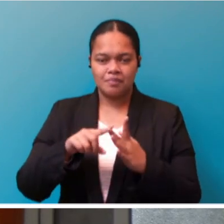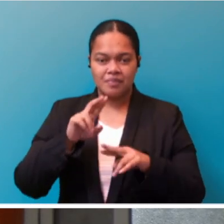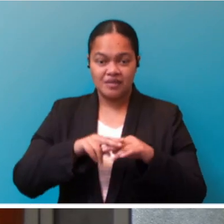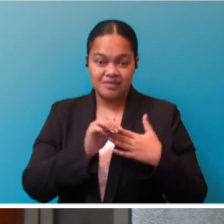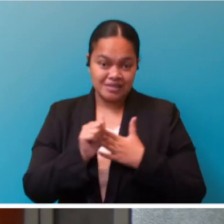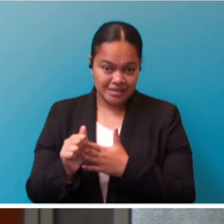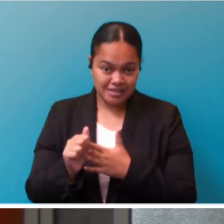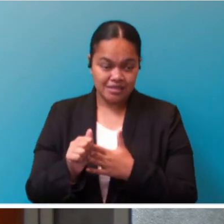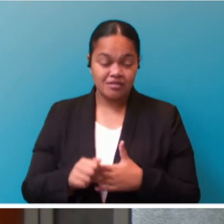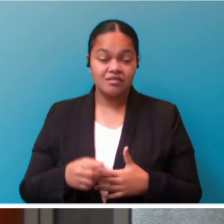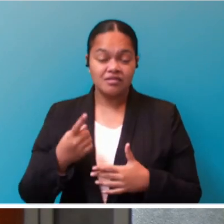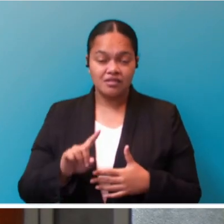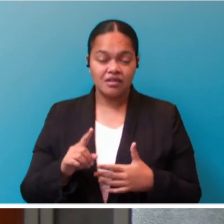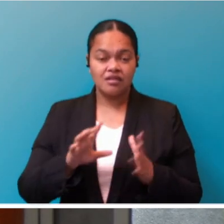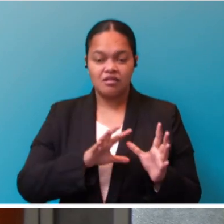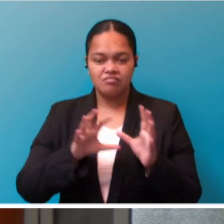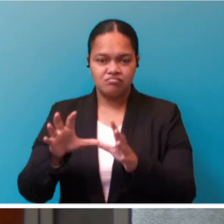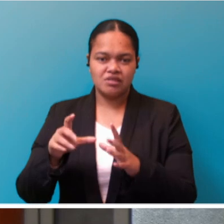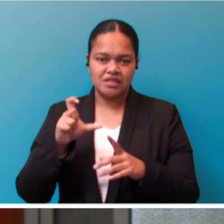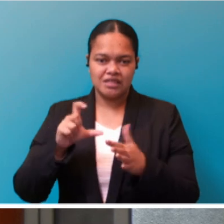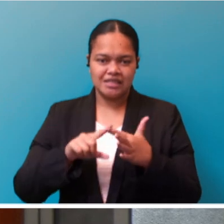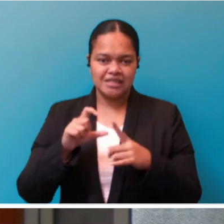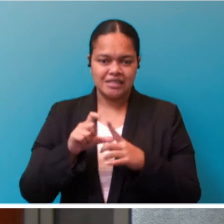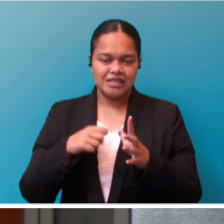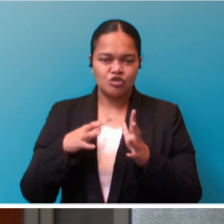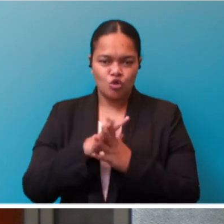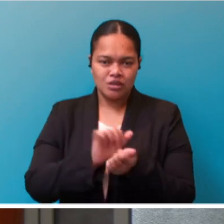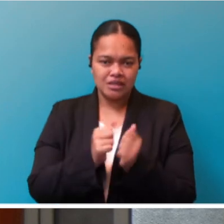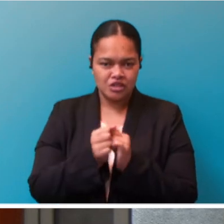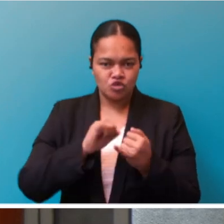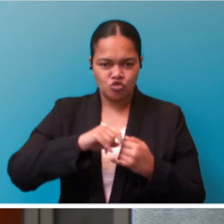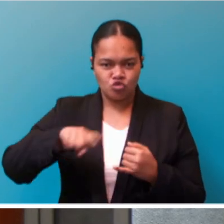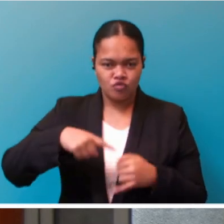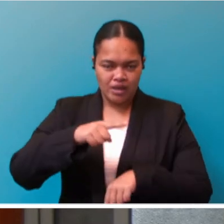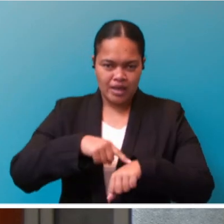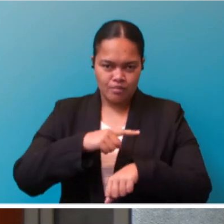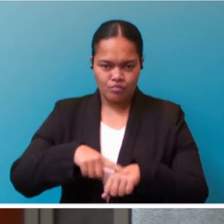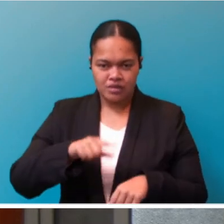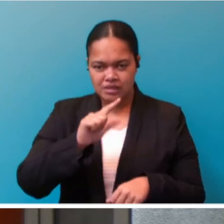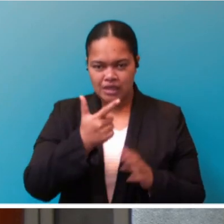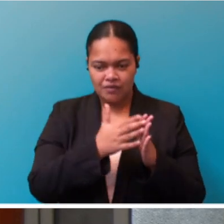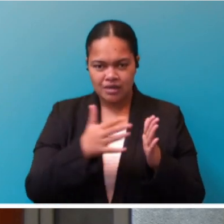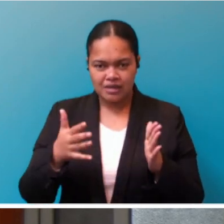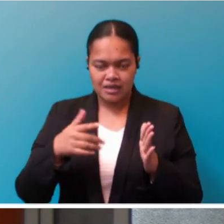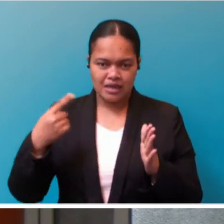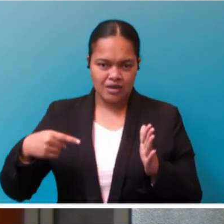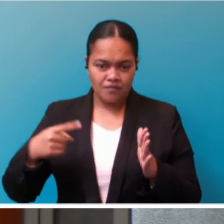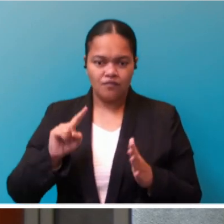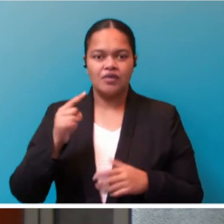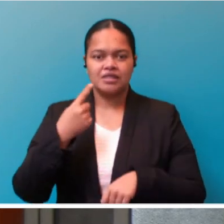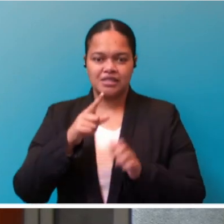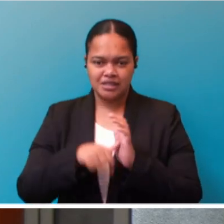to the convening of the Pacific CEDAW Technical Cooperation Session in Suva from April 7 to 11th, the first time for the